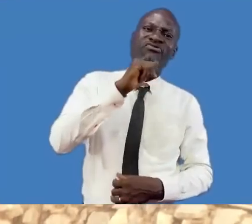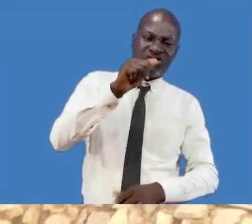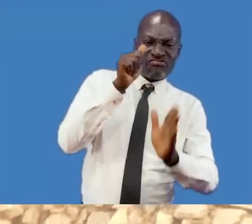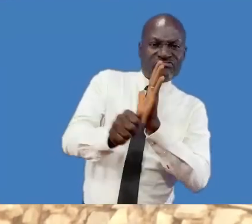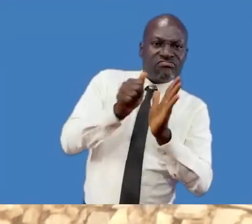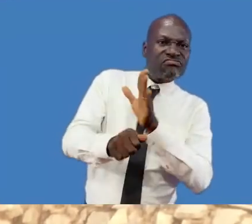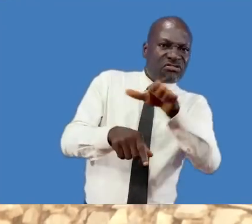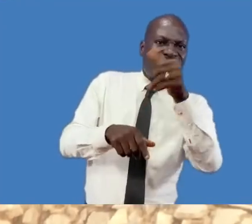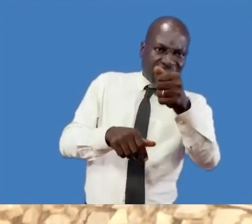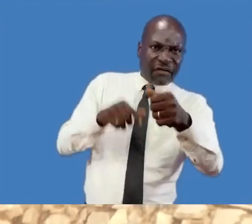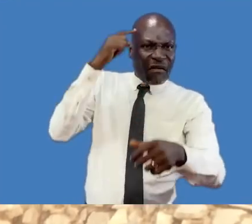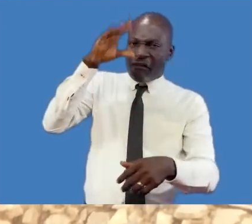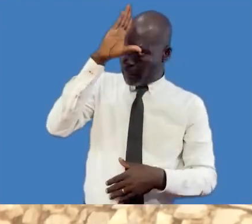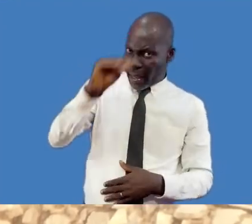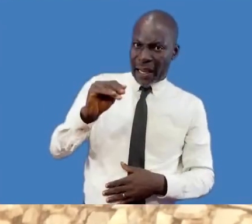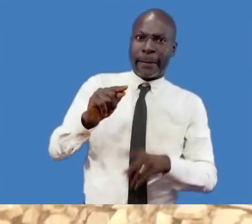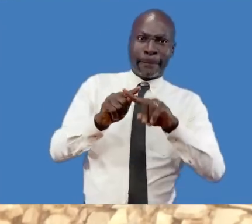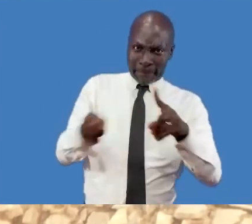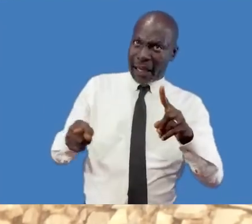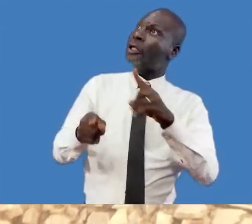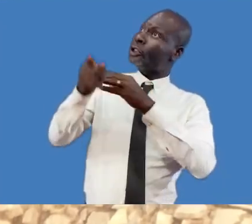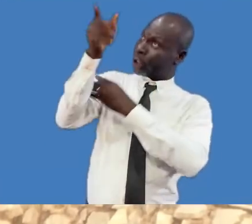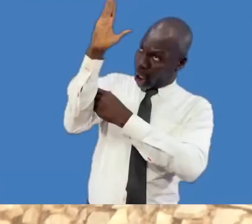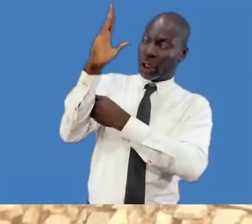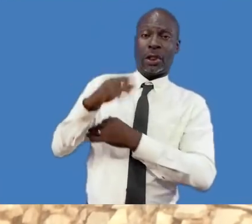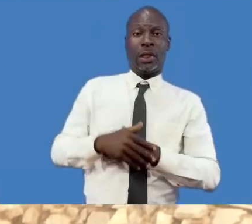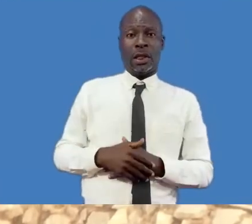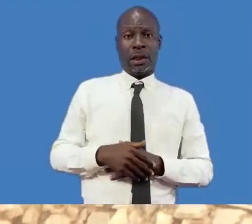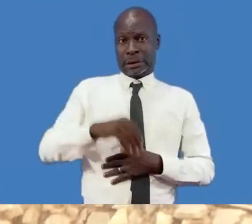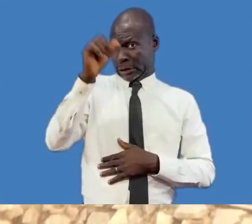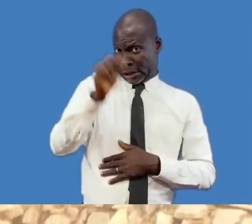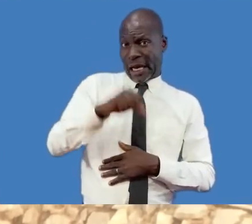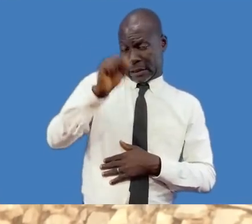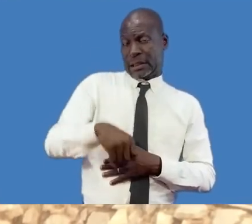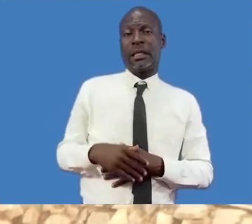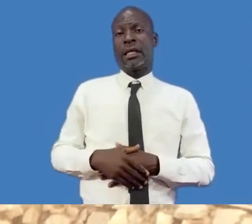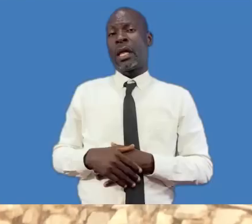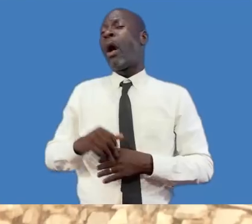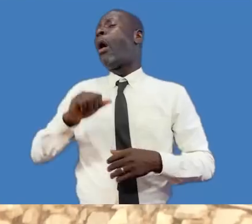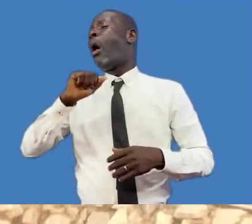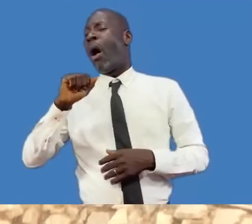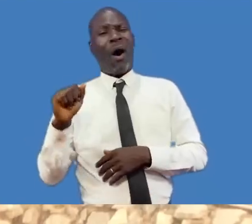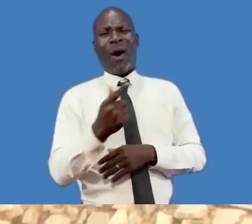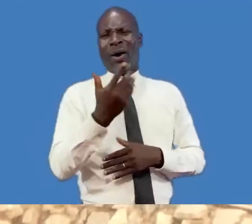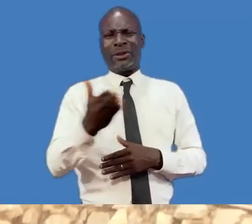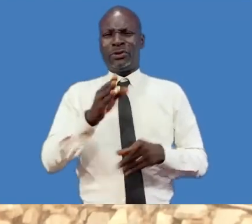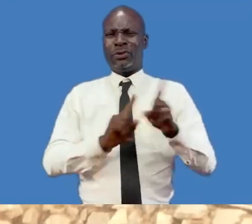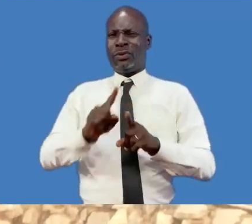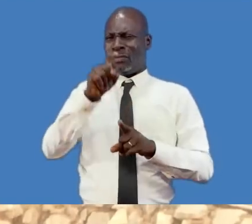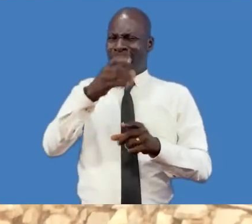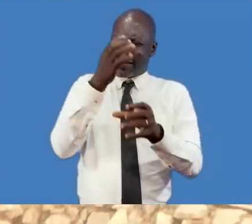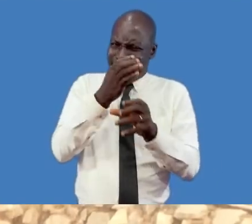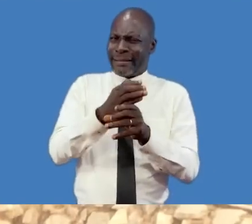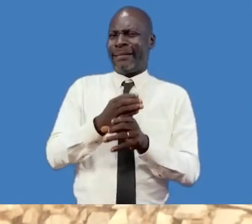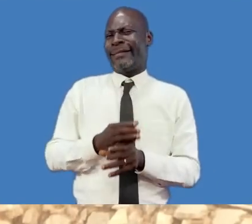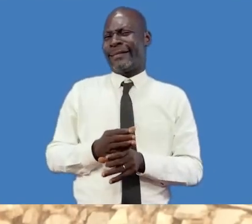human being. You are only accountable to God. And therefore, wadeɛ biara a woyɛ ntwa sɛ wohwɛ na woyɛ no wɔ ne